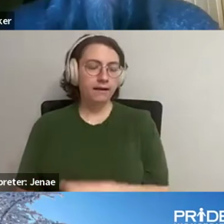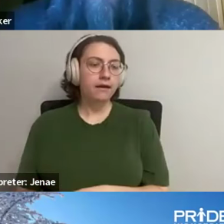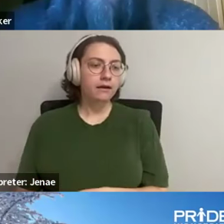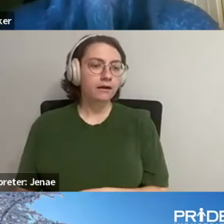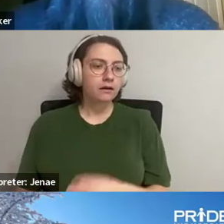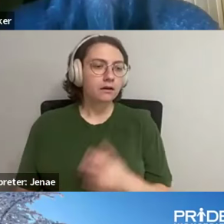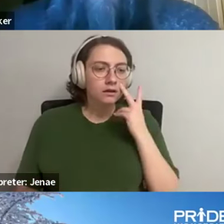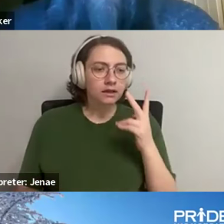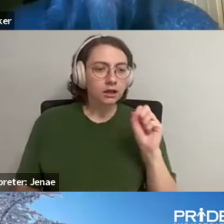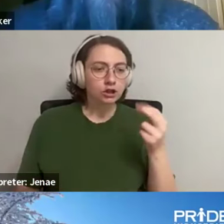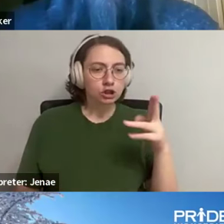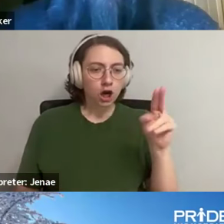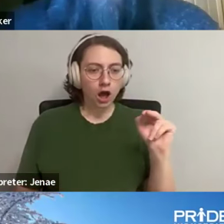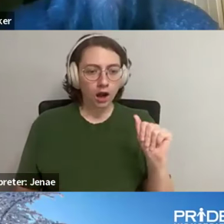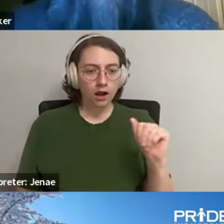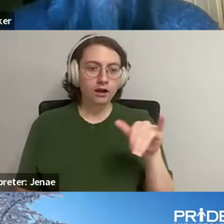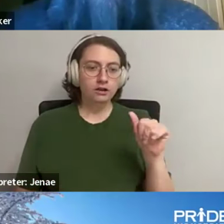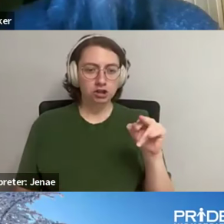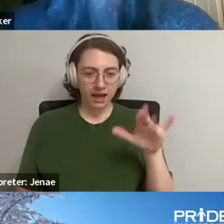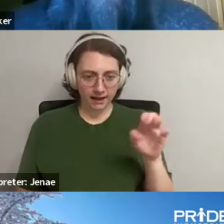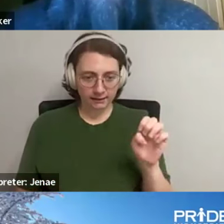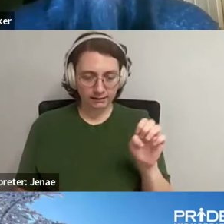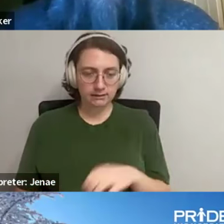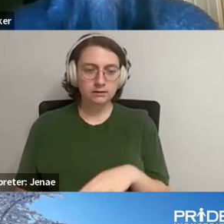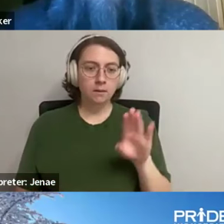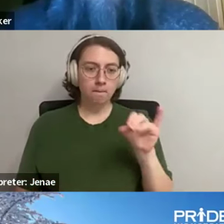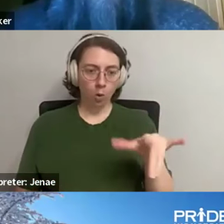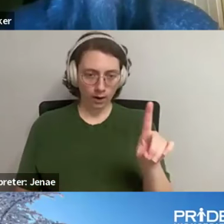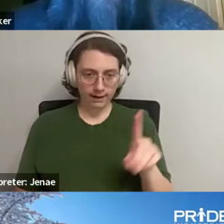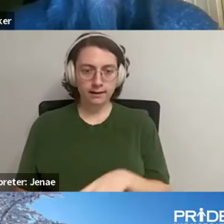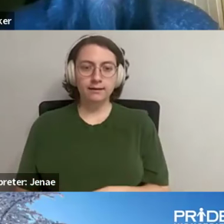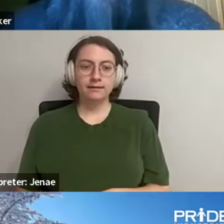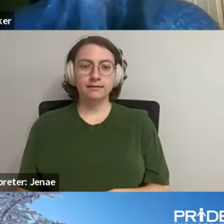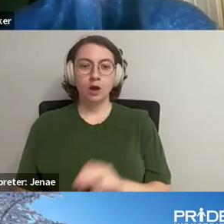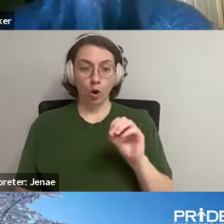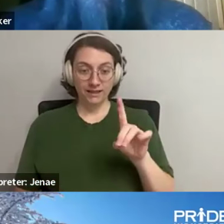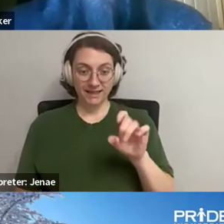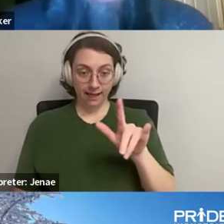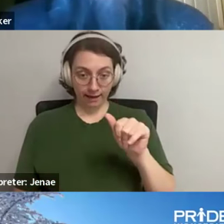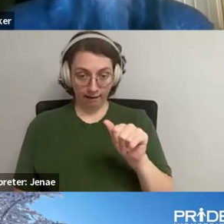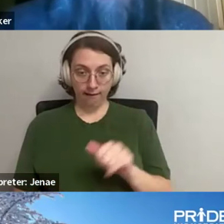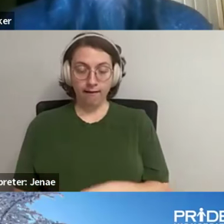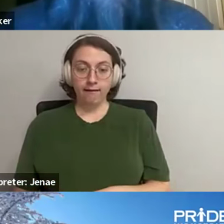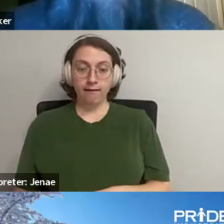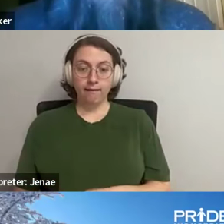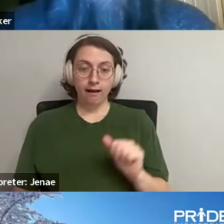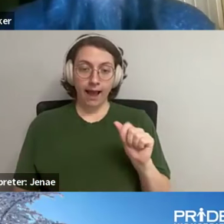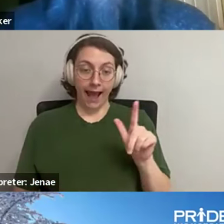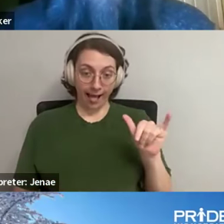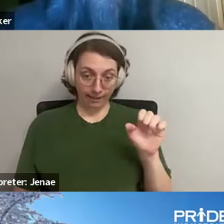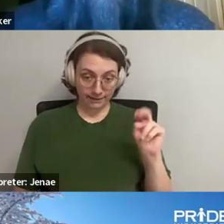got Shauna and Janice. We've got Boyd, Odelia,